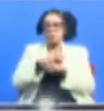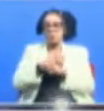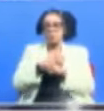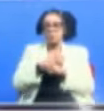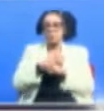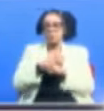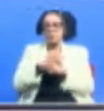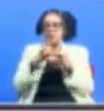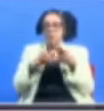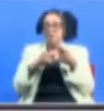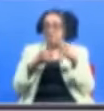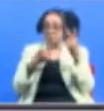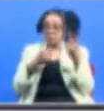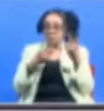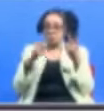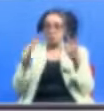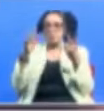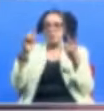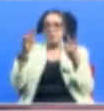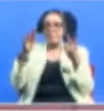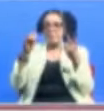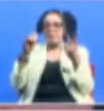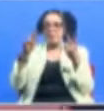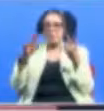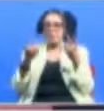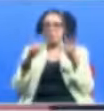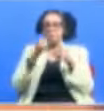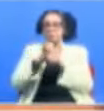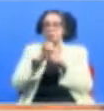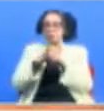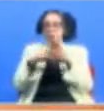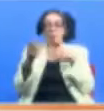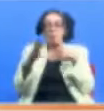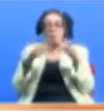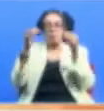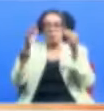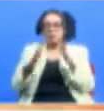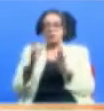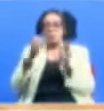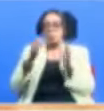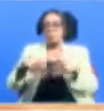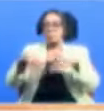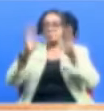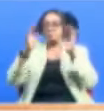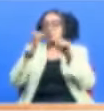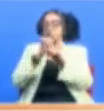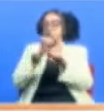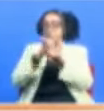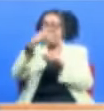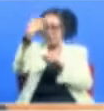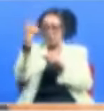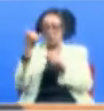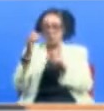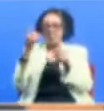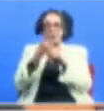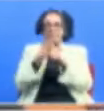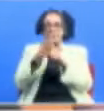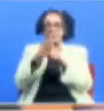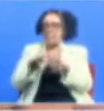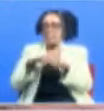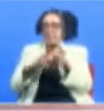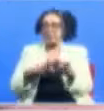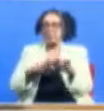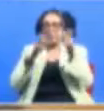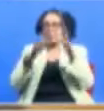miaka miwili shule hiyo ya Tabaka ilihudumu bila walimu waliosusia kazi kutokana na mashambulizi ya mara kwa mara ya kundi haramu